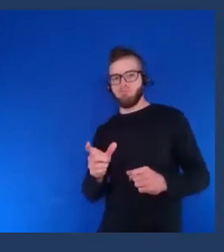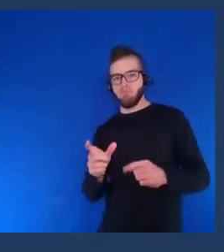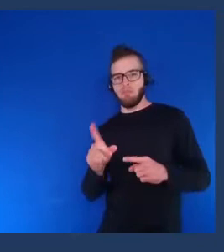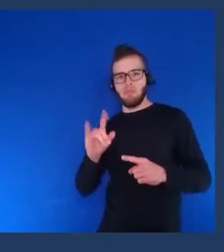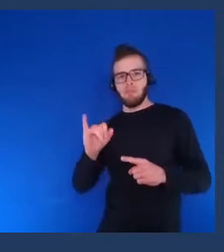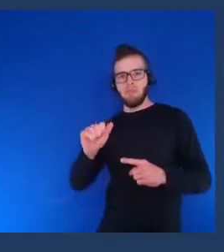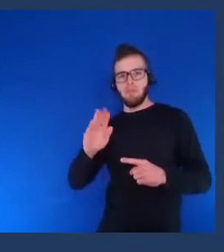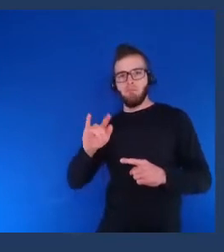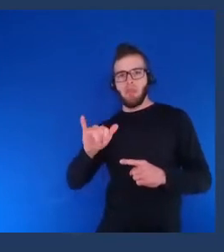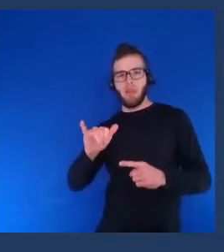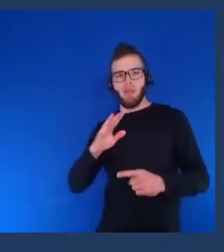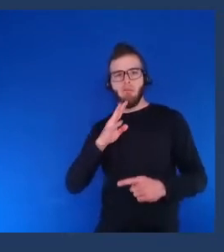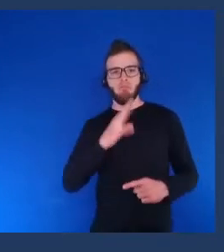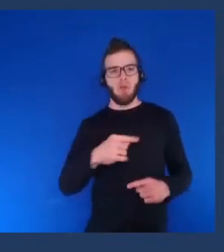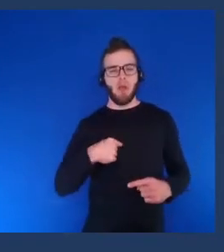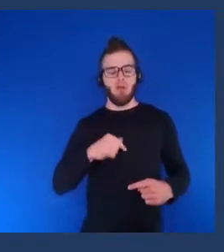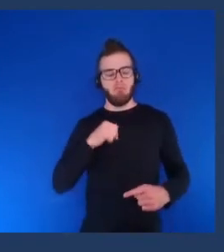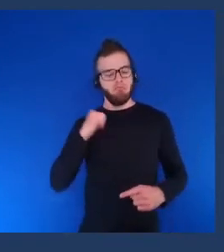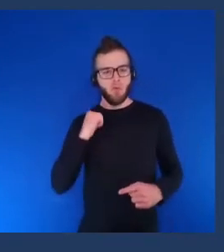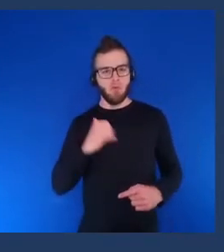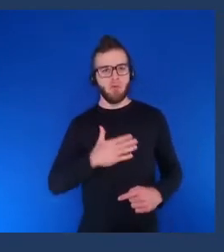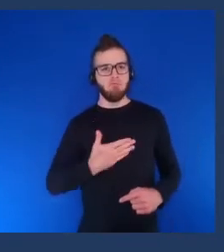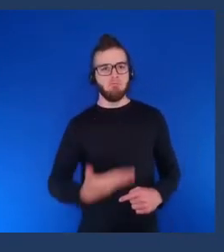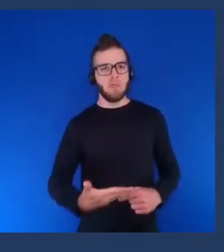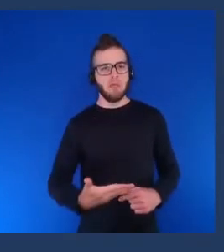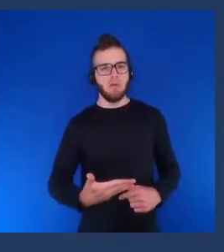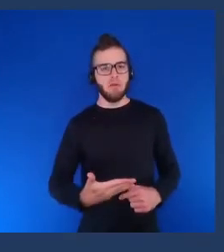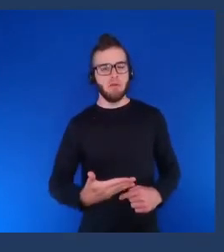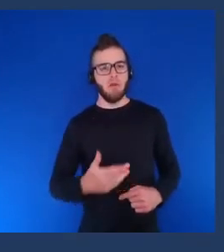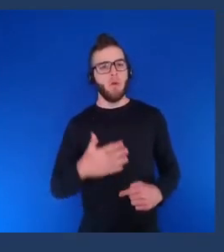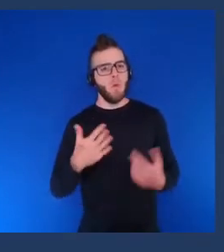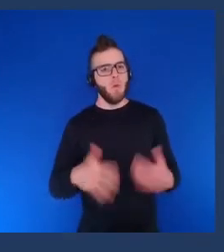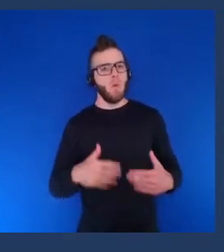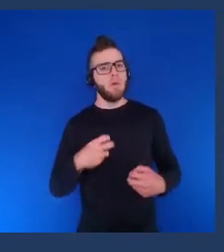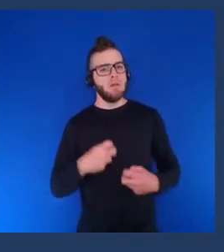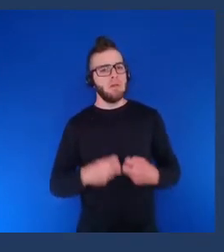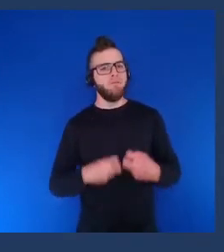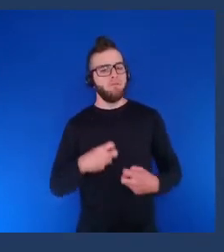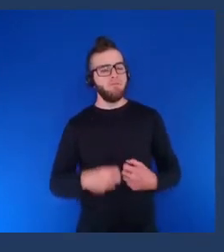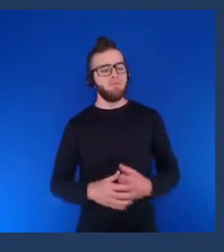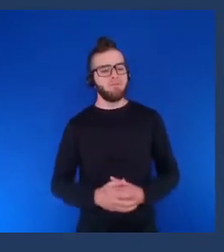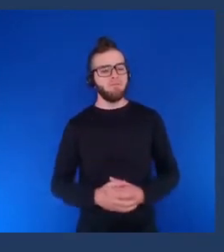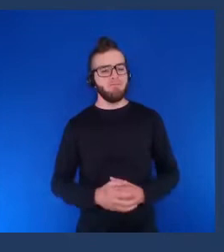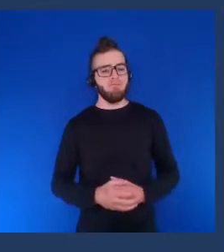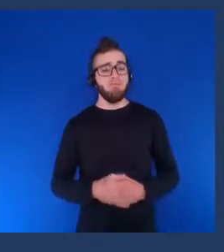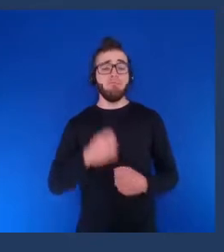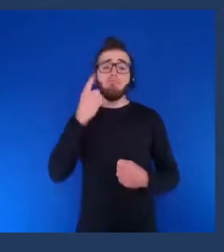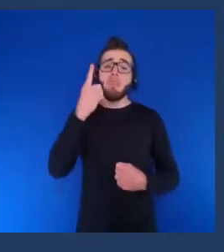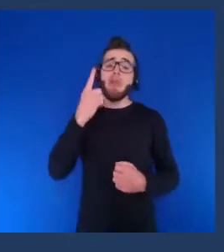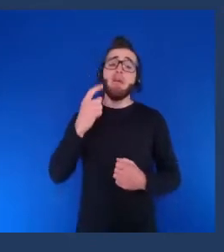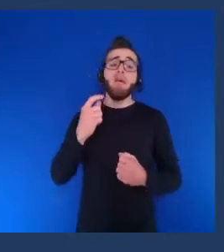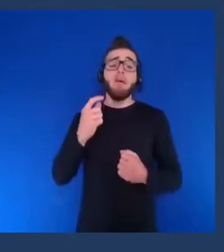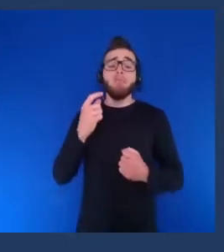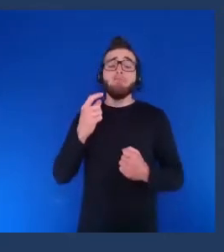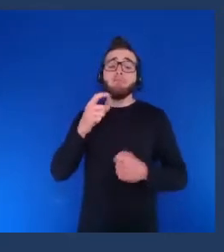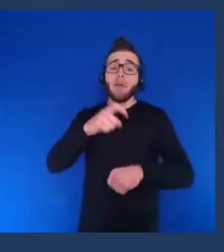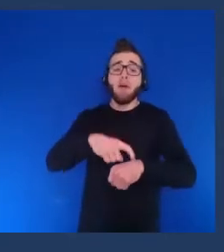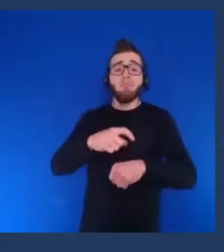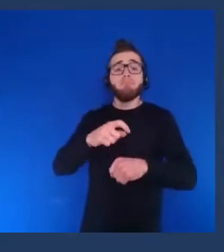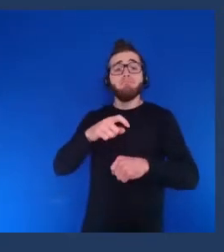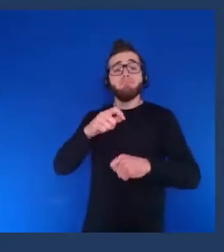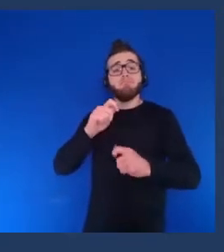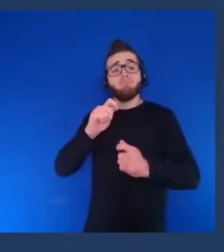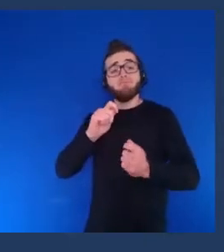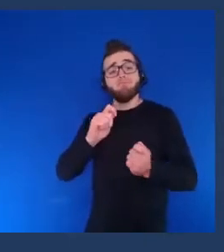really difficult. What started to change over time was I wasn't wanting people to feel sorry